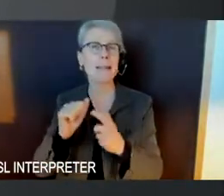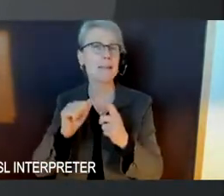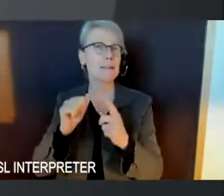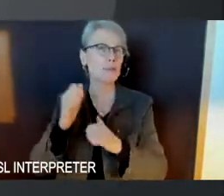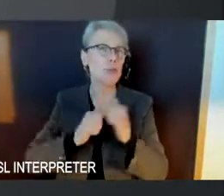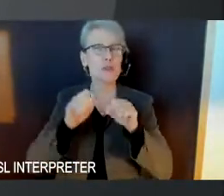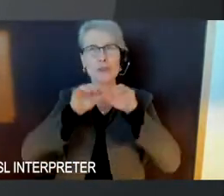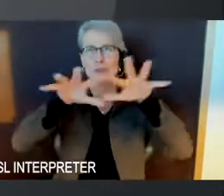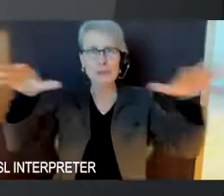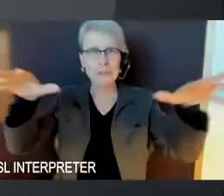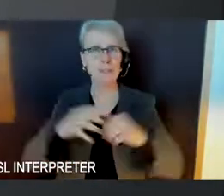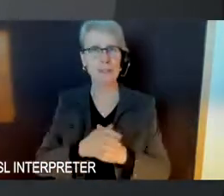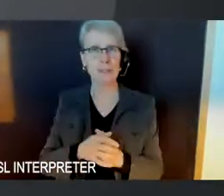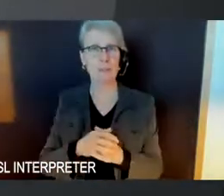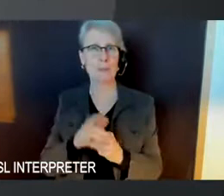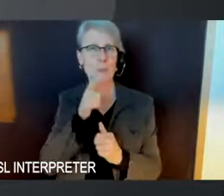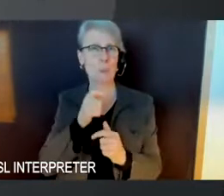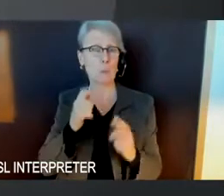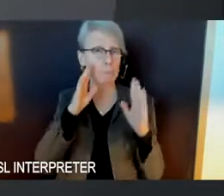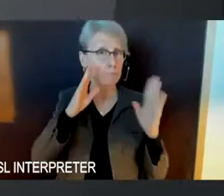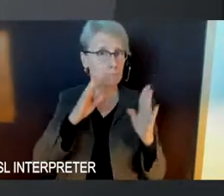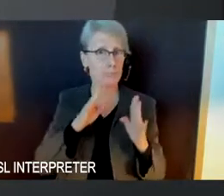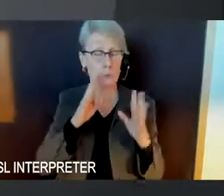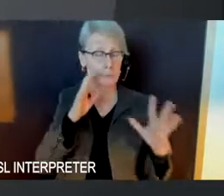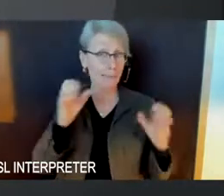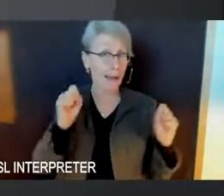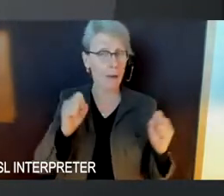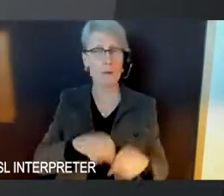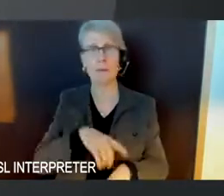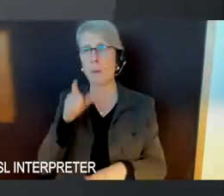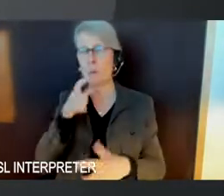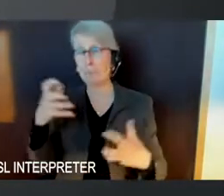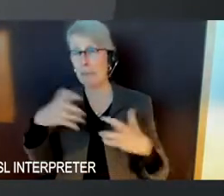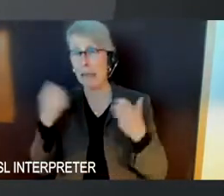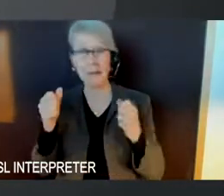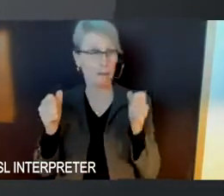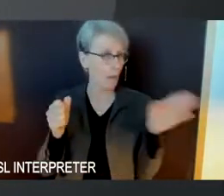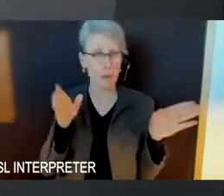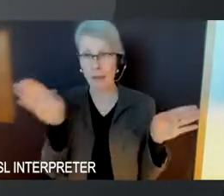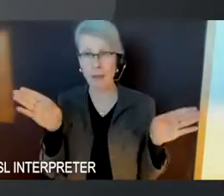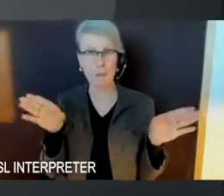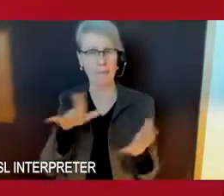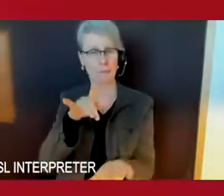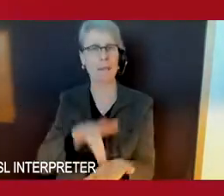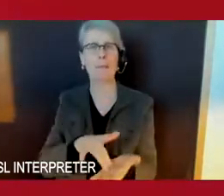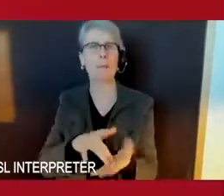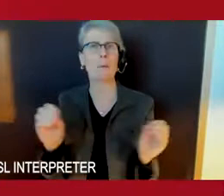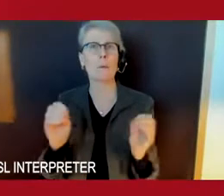and unheard. It's like the loudest voice and the most morally outraged voice is heard.